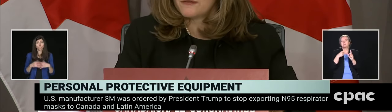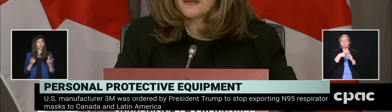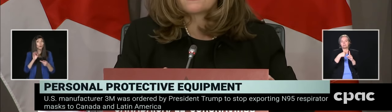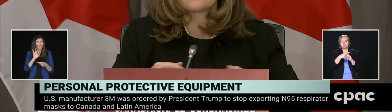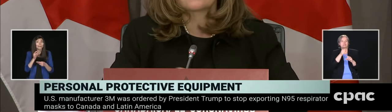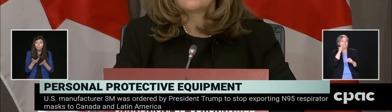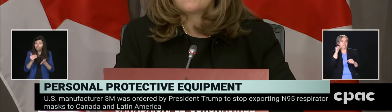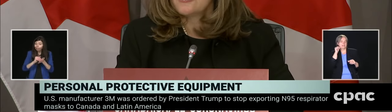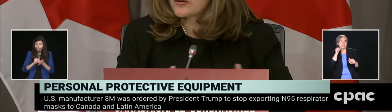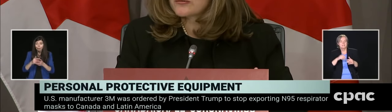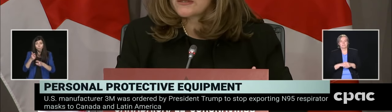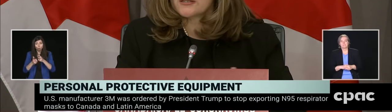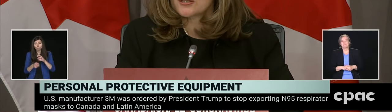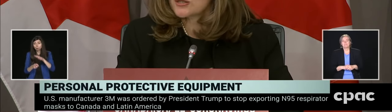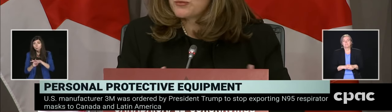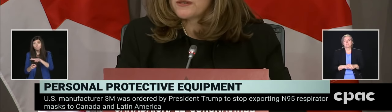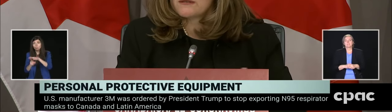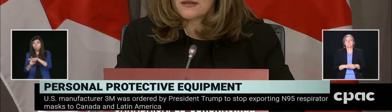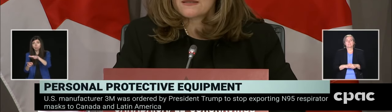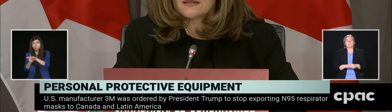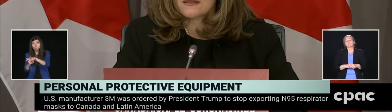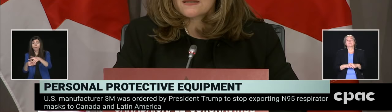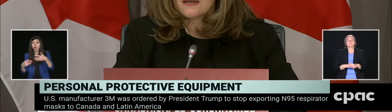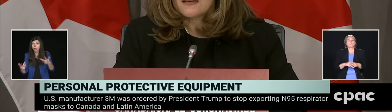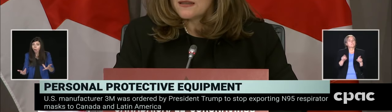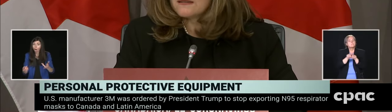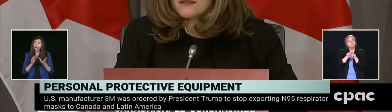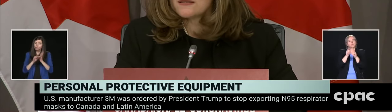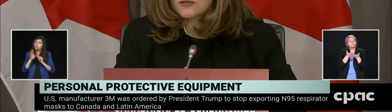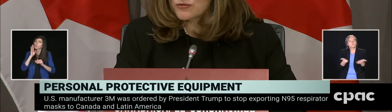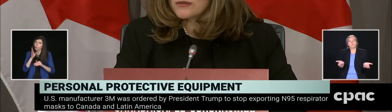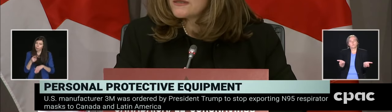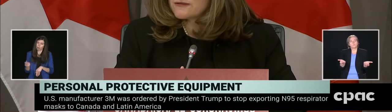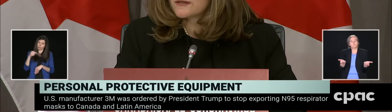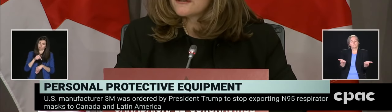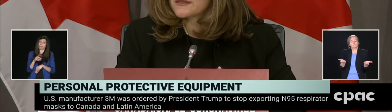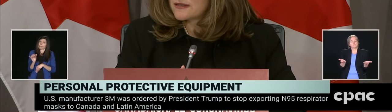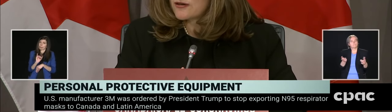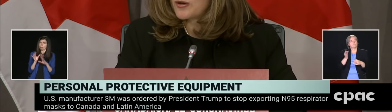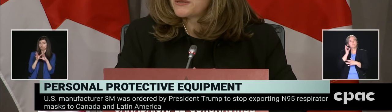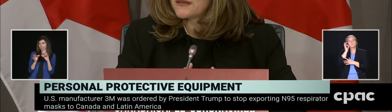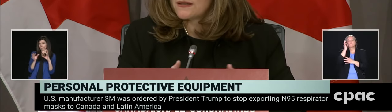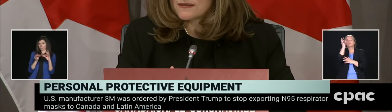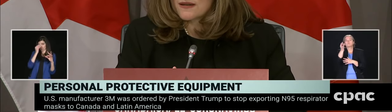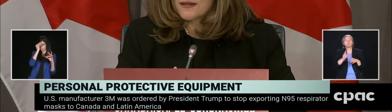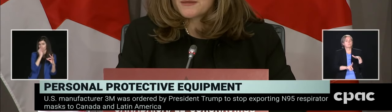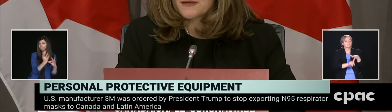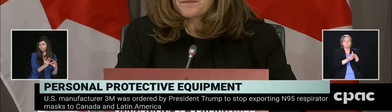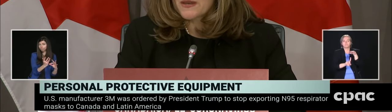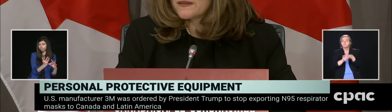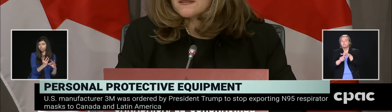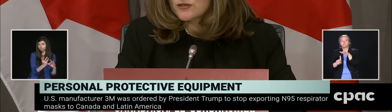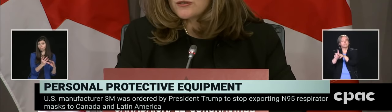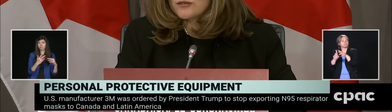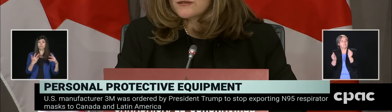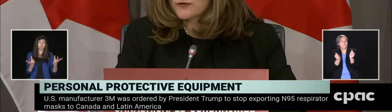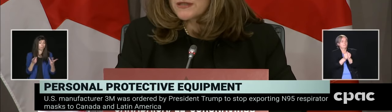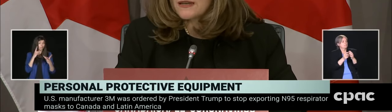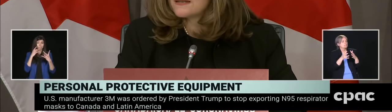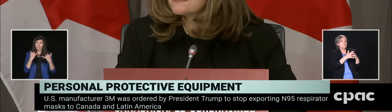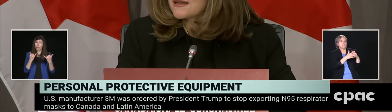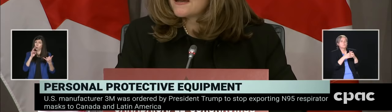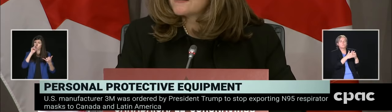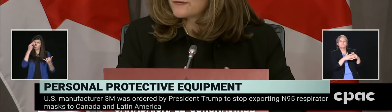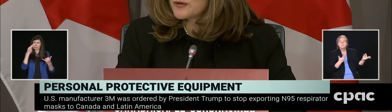and advance in our relationship with the United States in these truly difficult and complicated times. I think it's good news